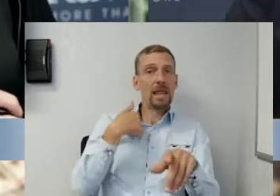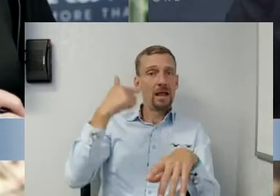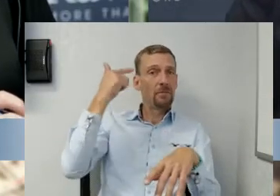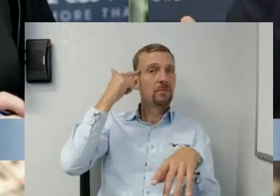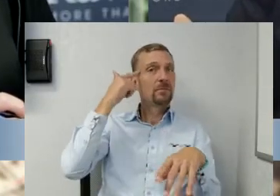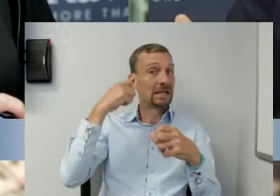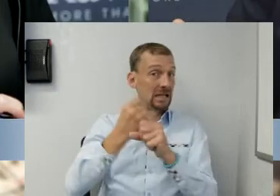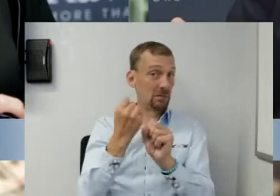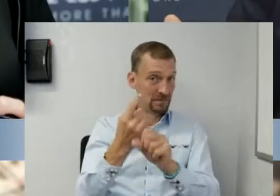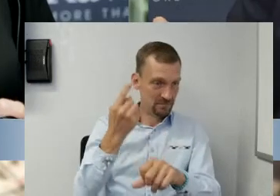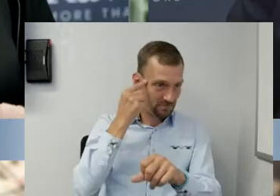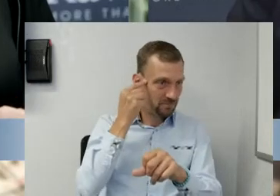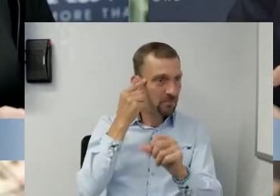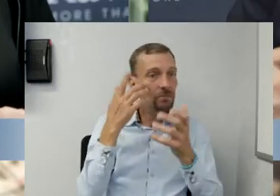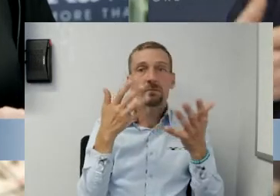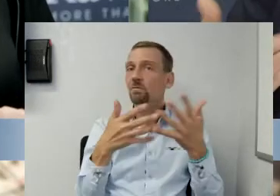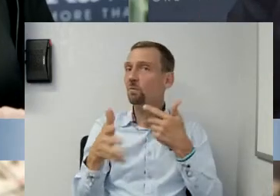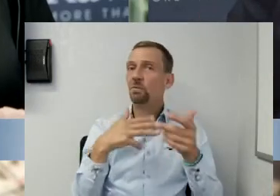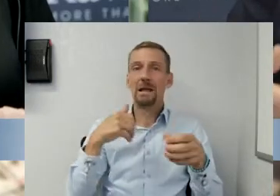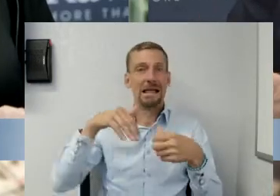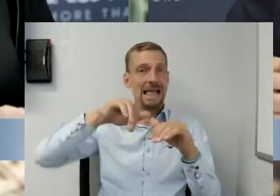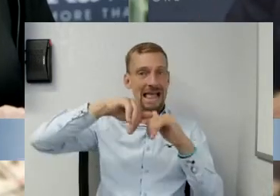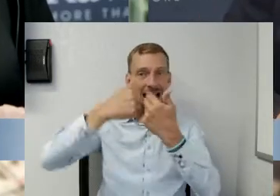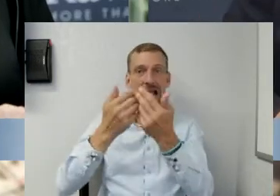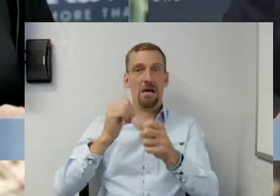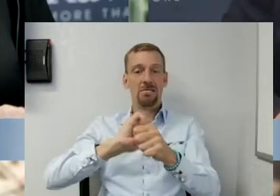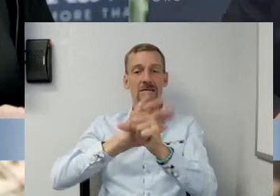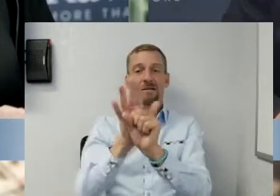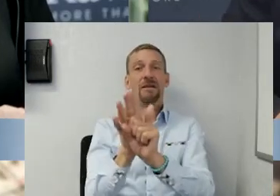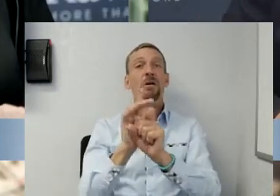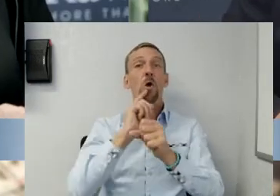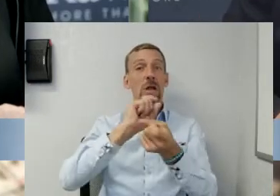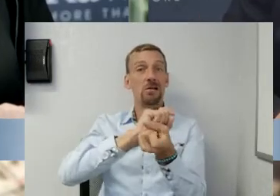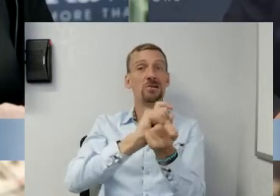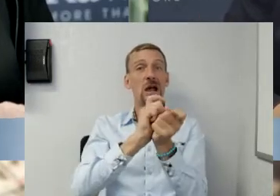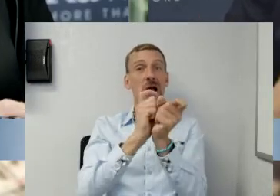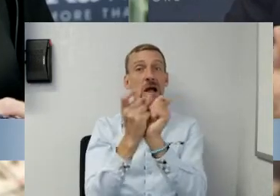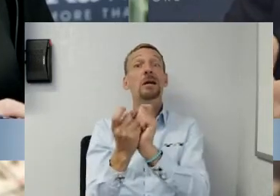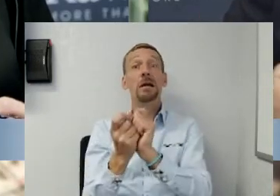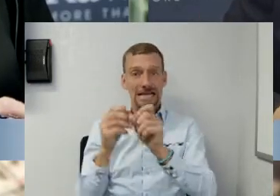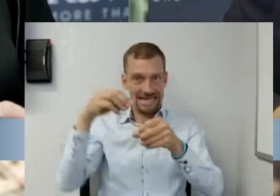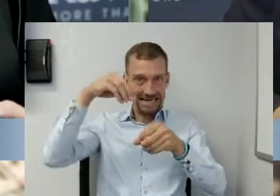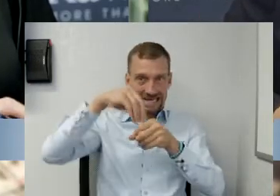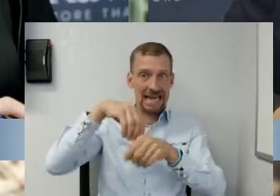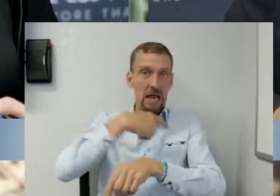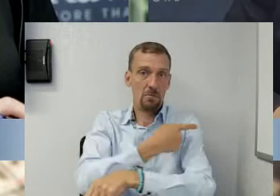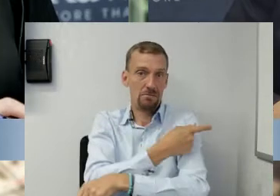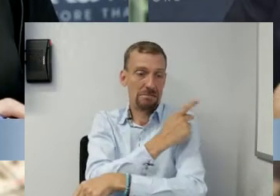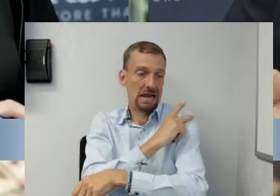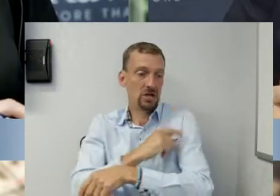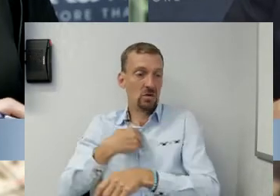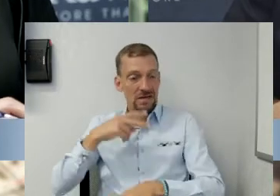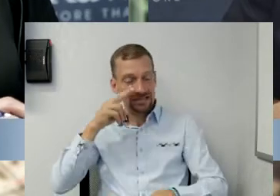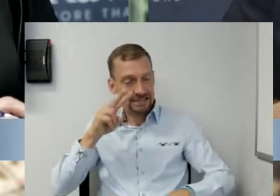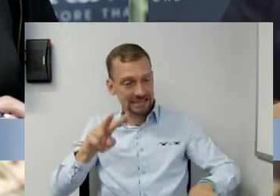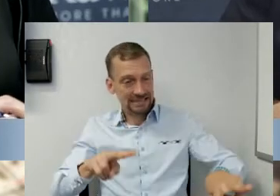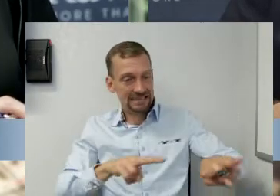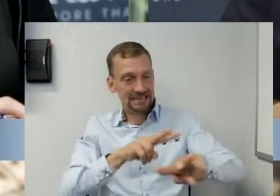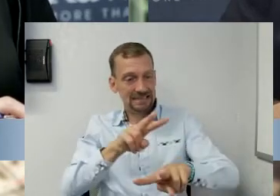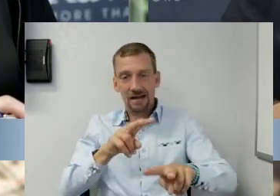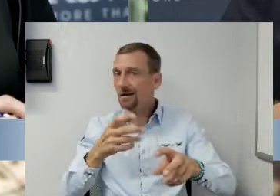it makes sense given how the virus manifests itself in patients, what we've seen and the causes of